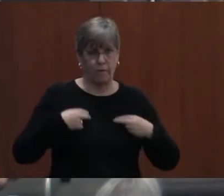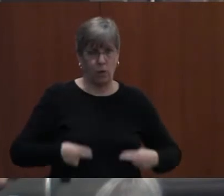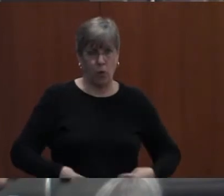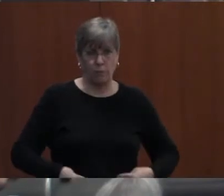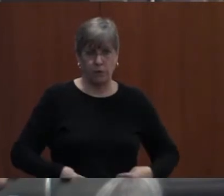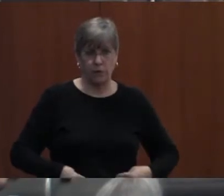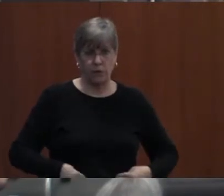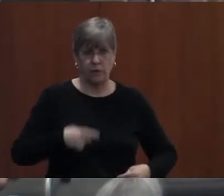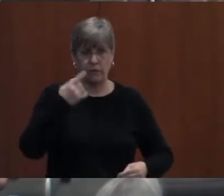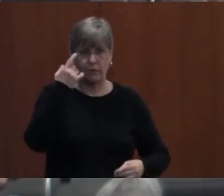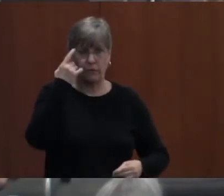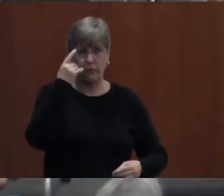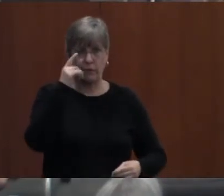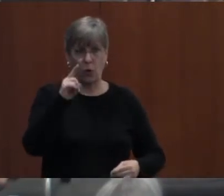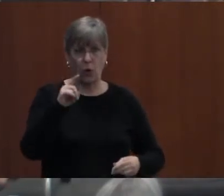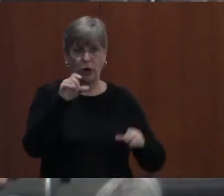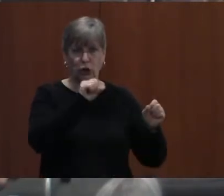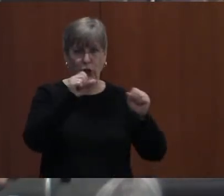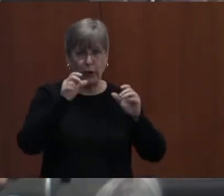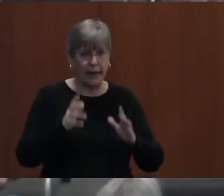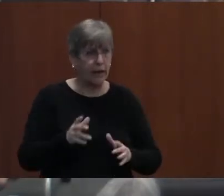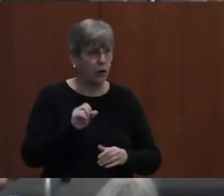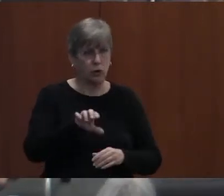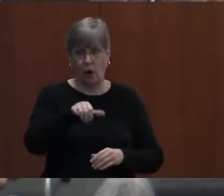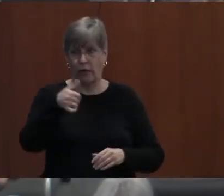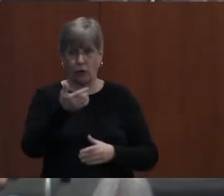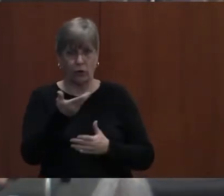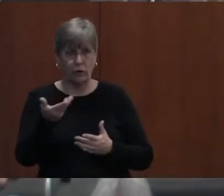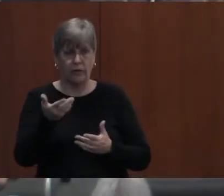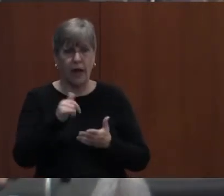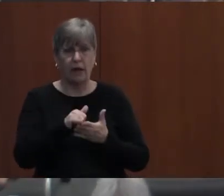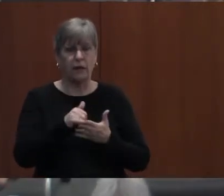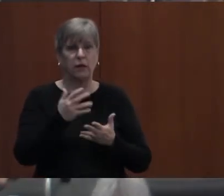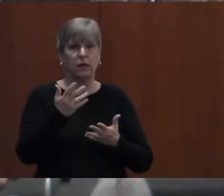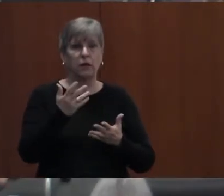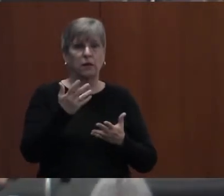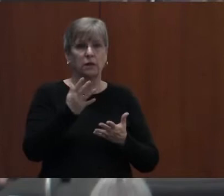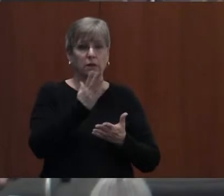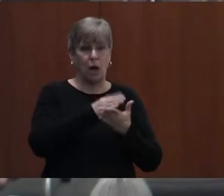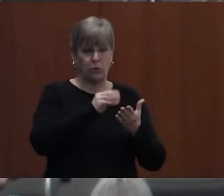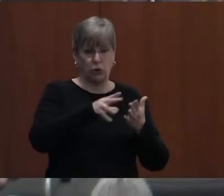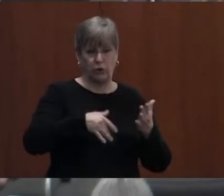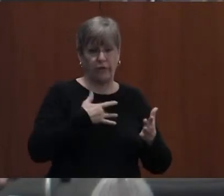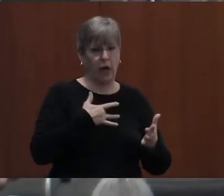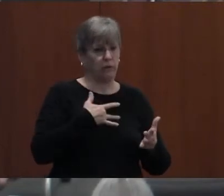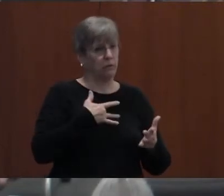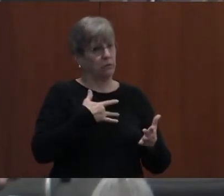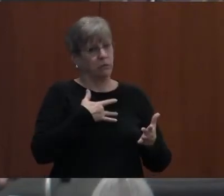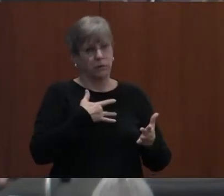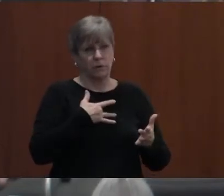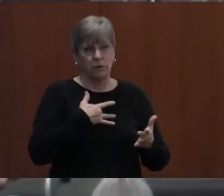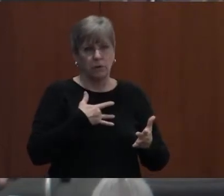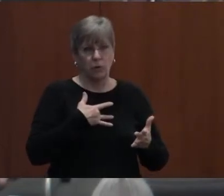uniforms for cheerleaders or so forth that some students felt were too